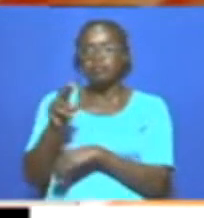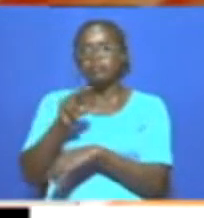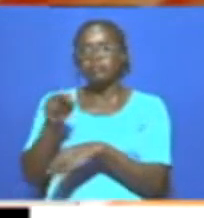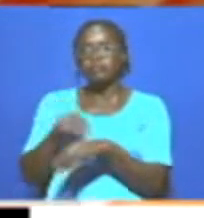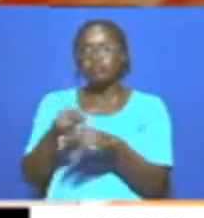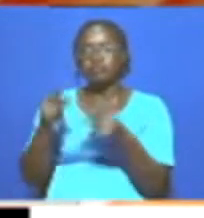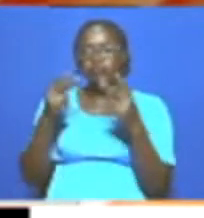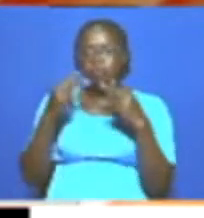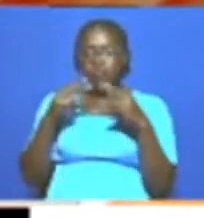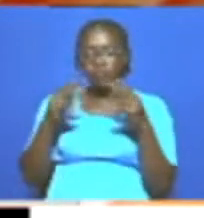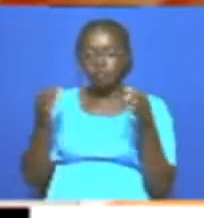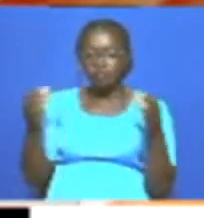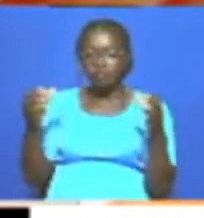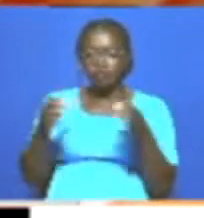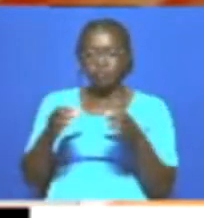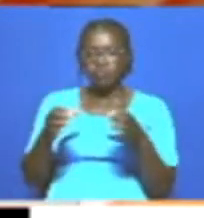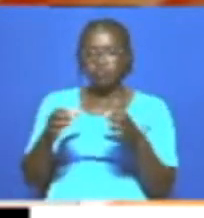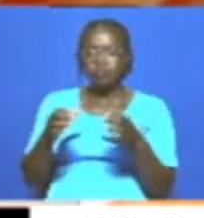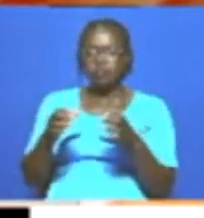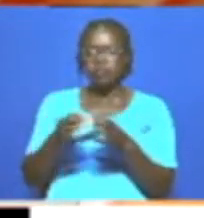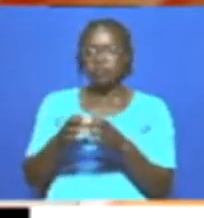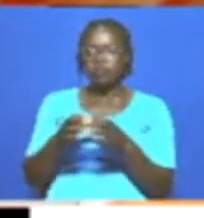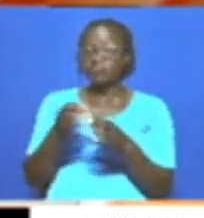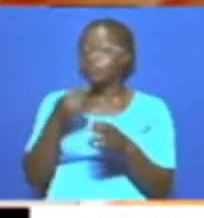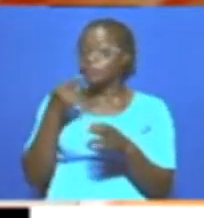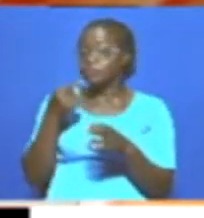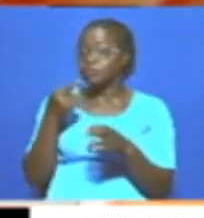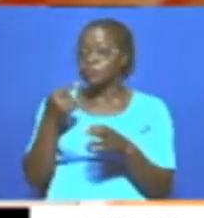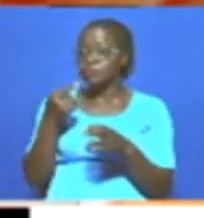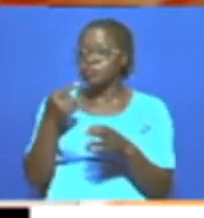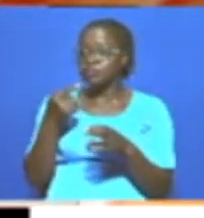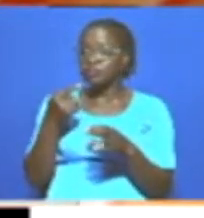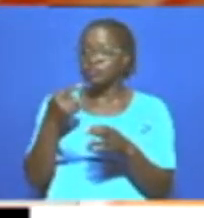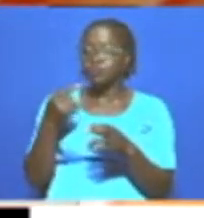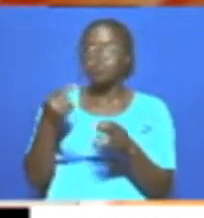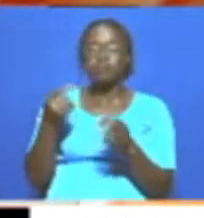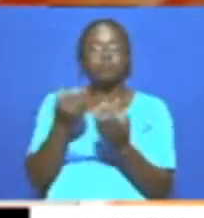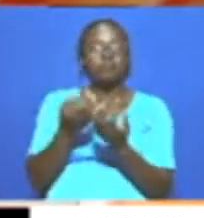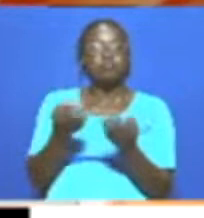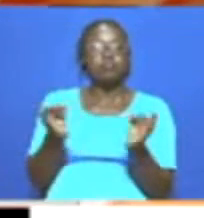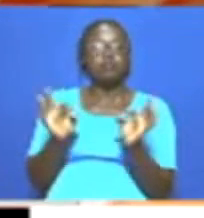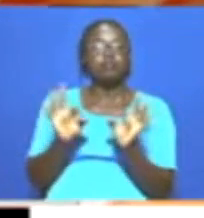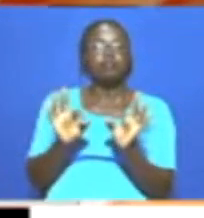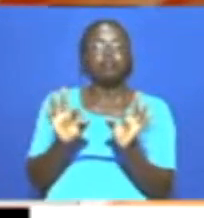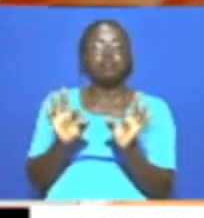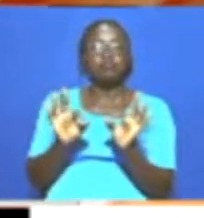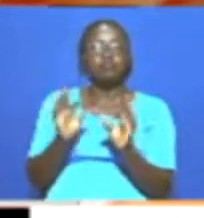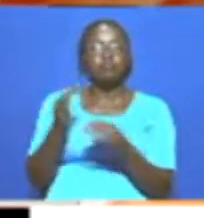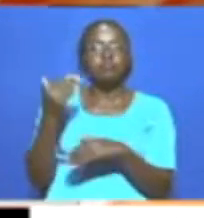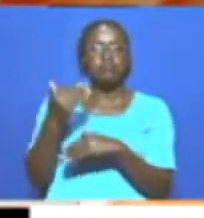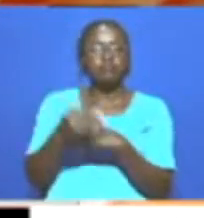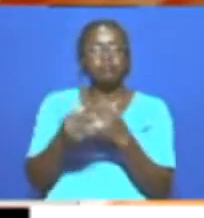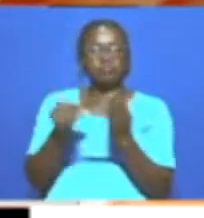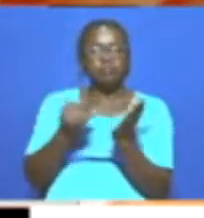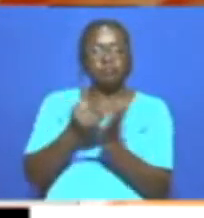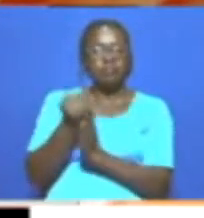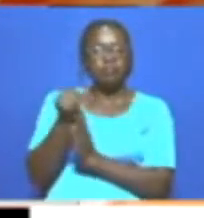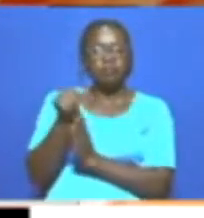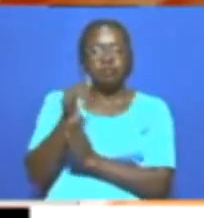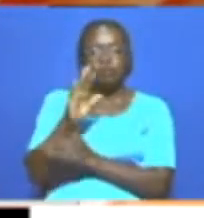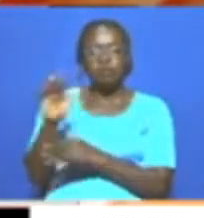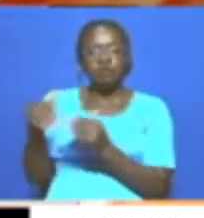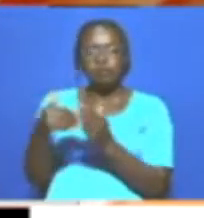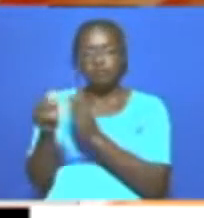People's Congress, Li Keqiang said sovereignty and territorial integrity of all